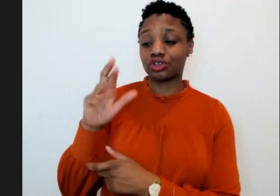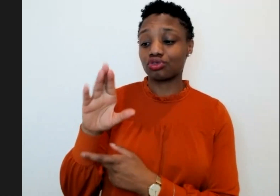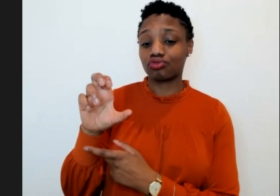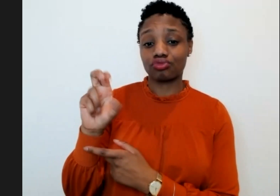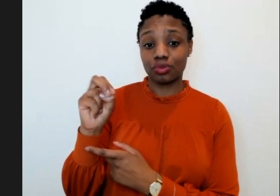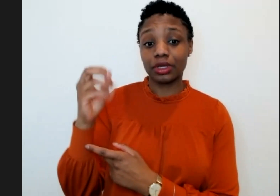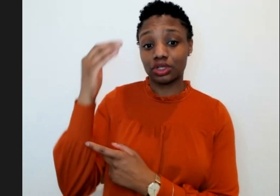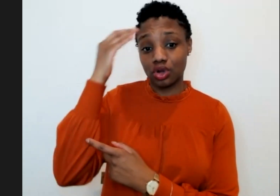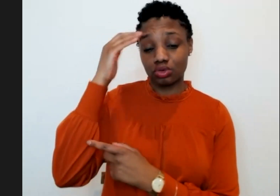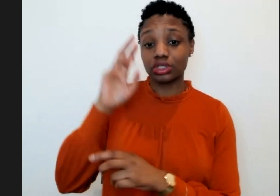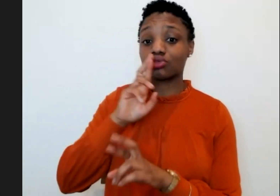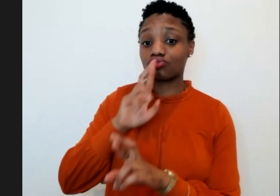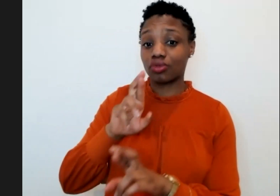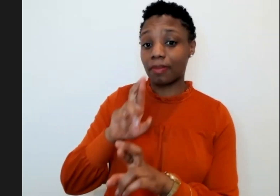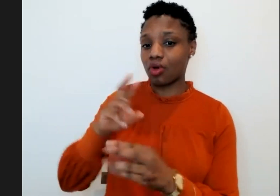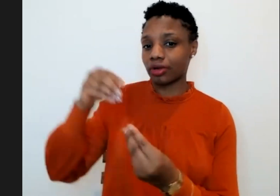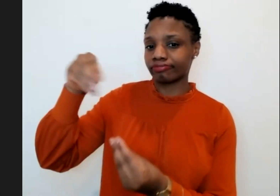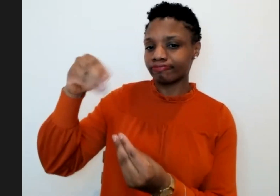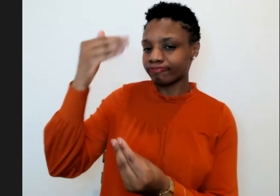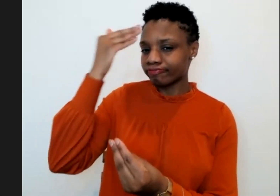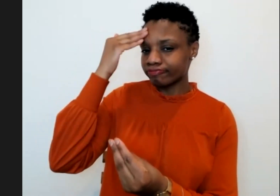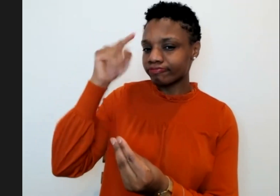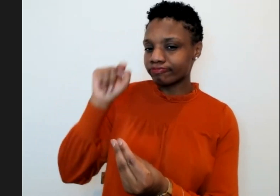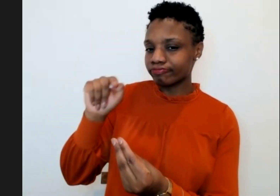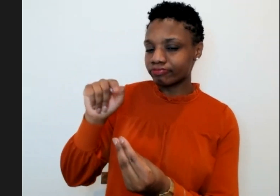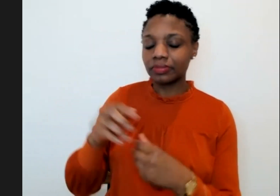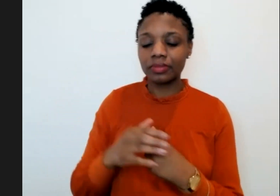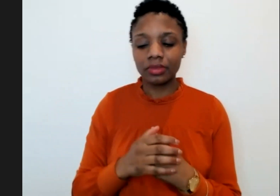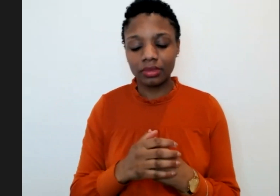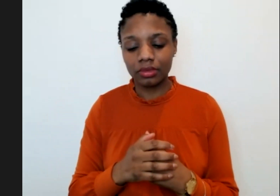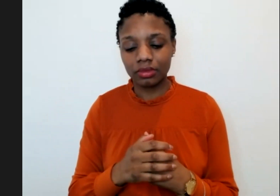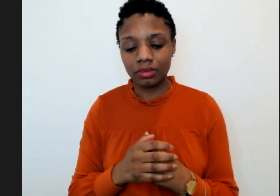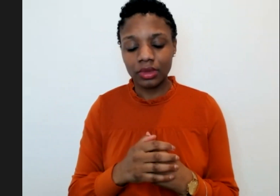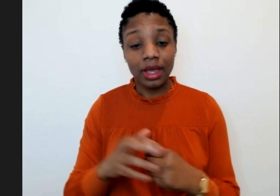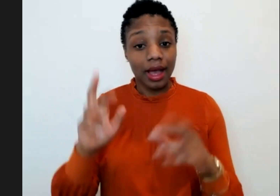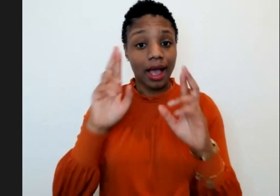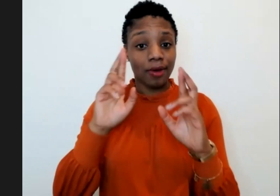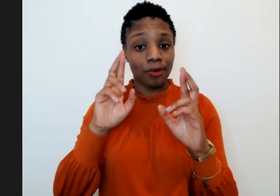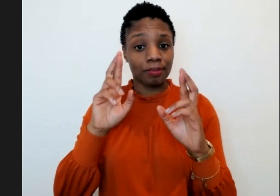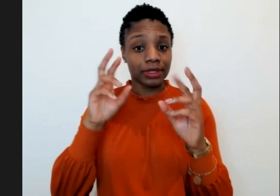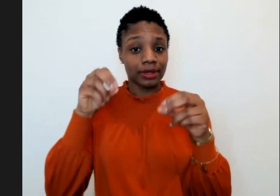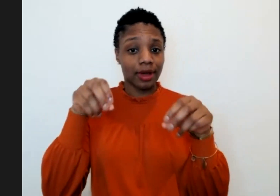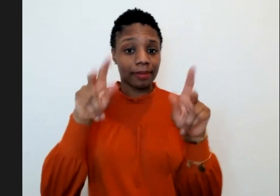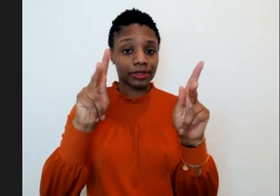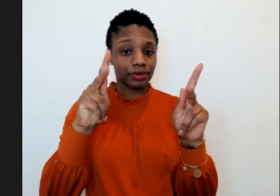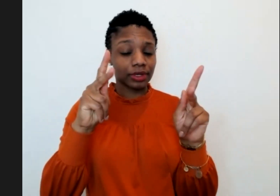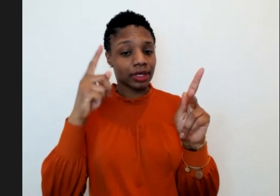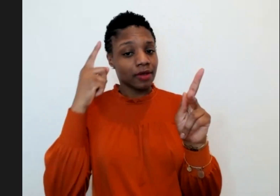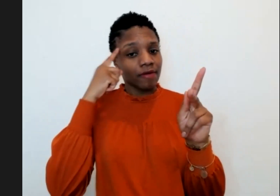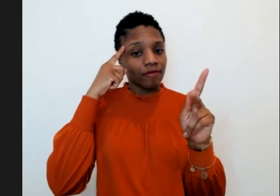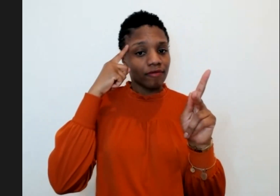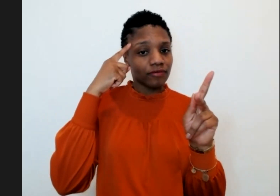But I do hope that there is an opportunity for